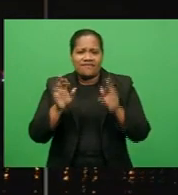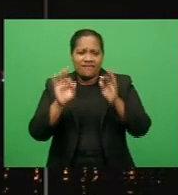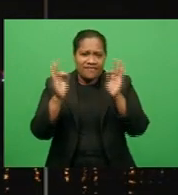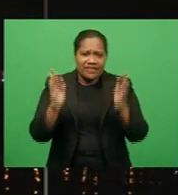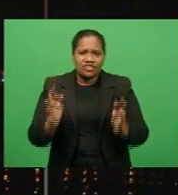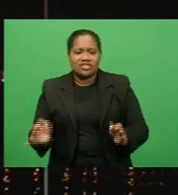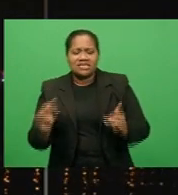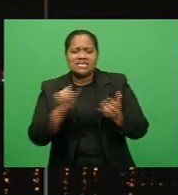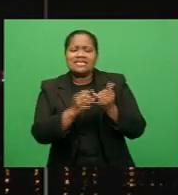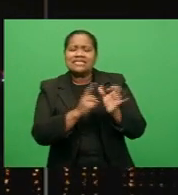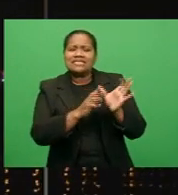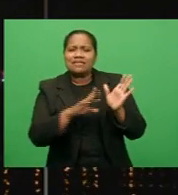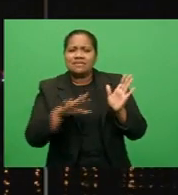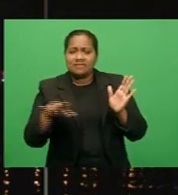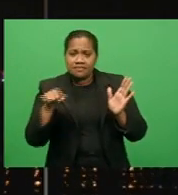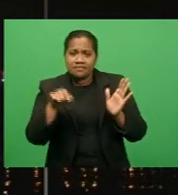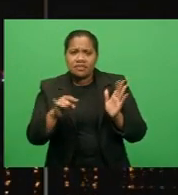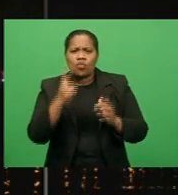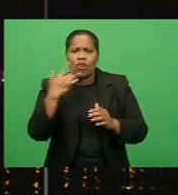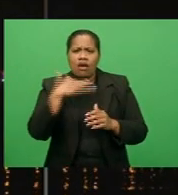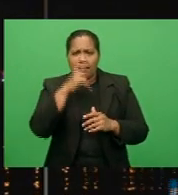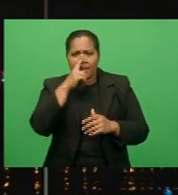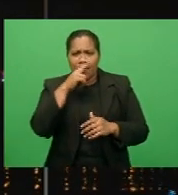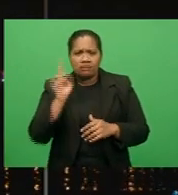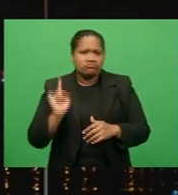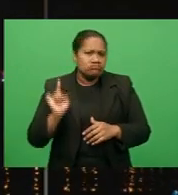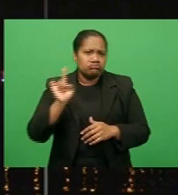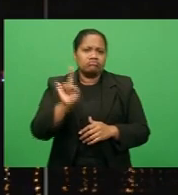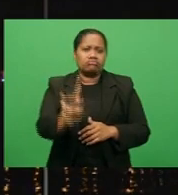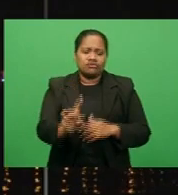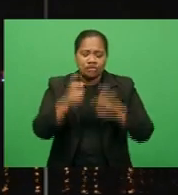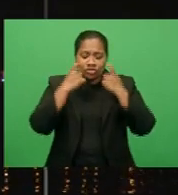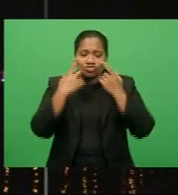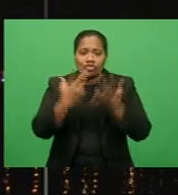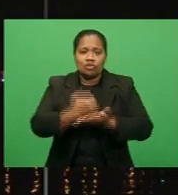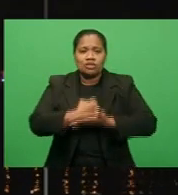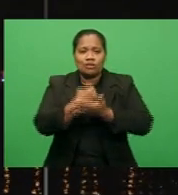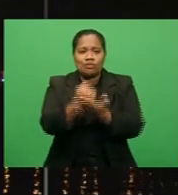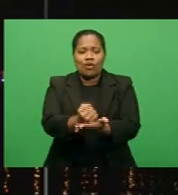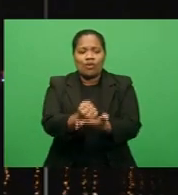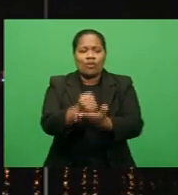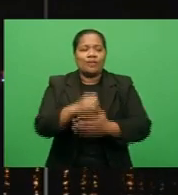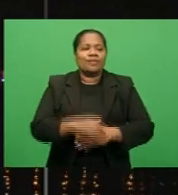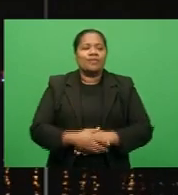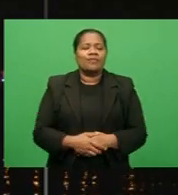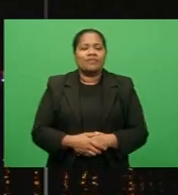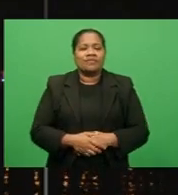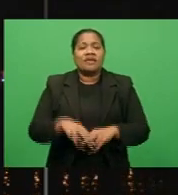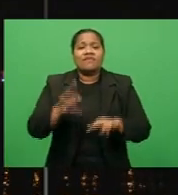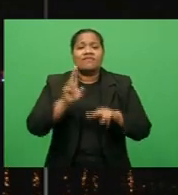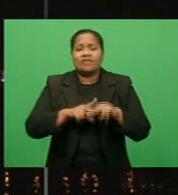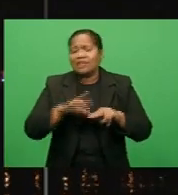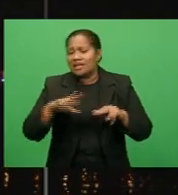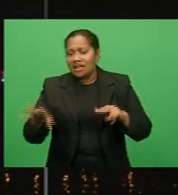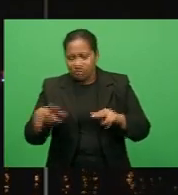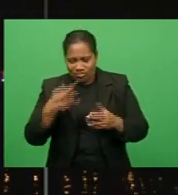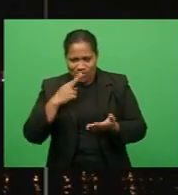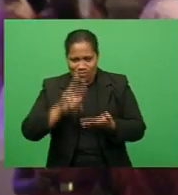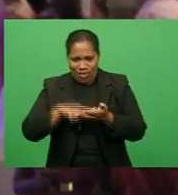at least 100 people were at the property to show their support. Felipe Naikaso was also there and files this